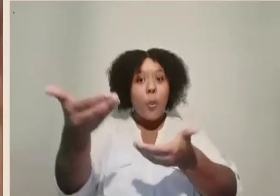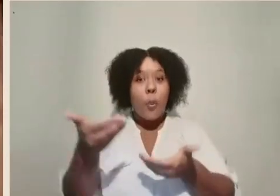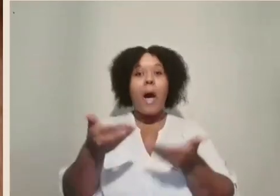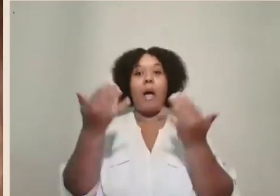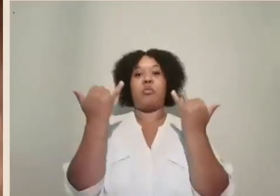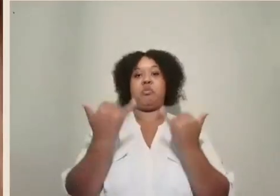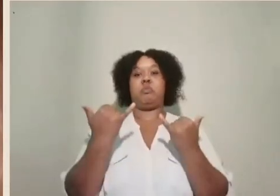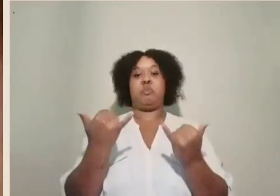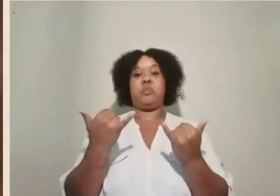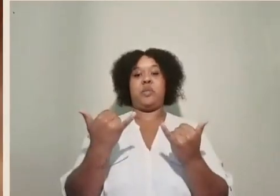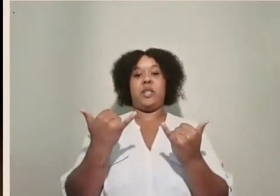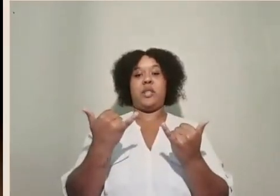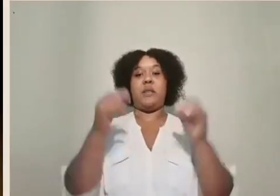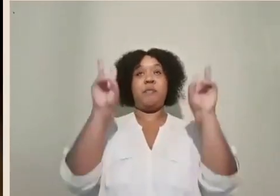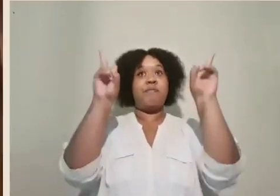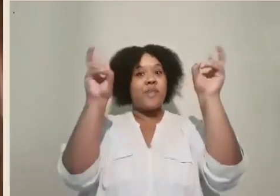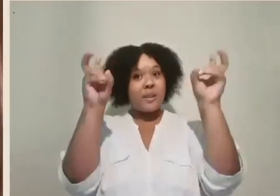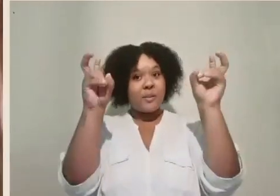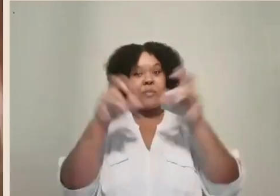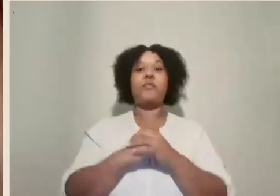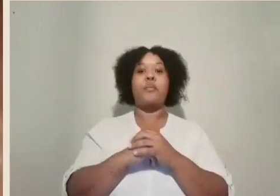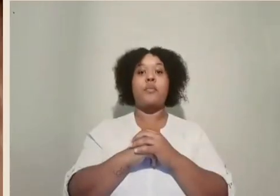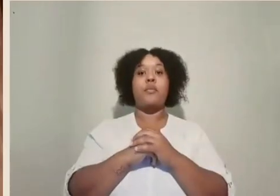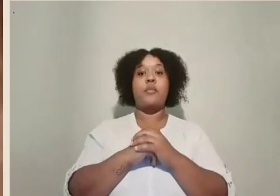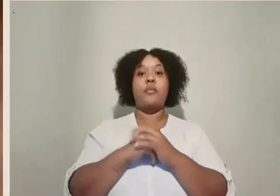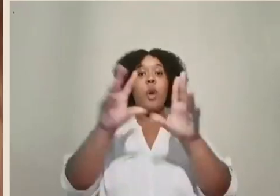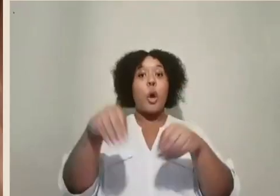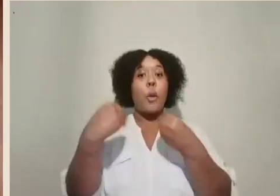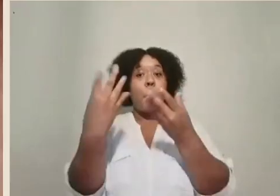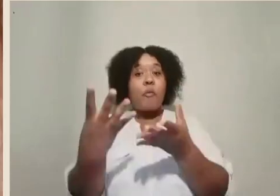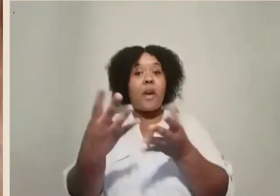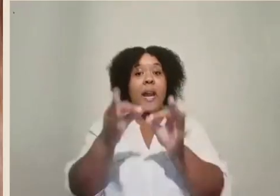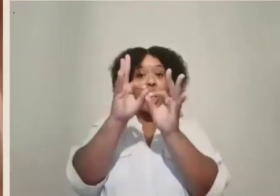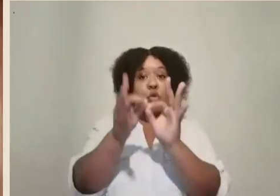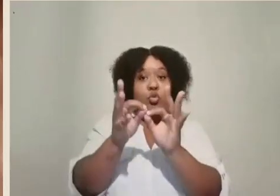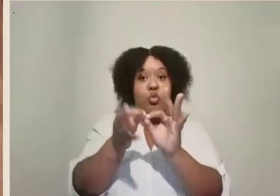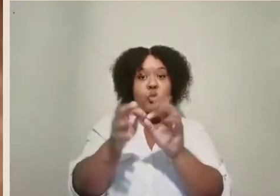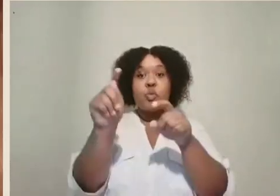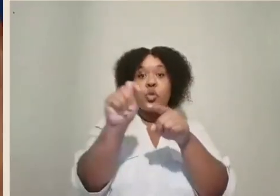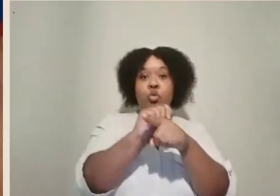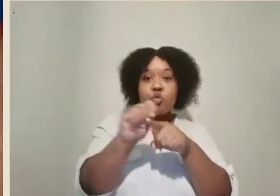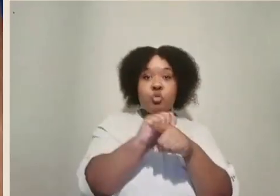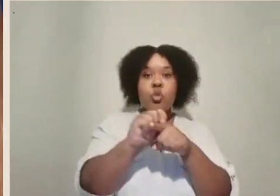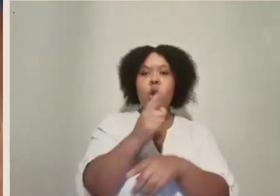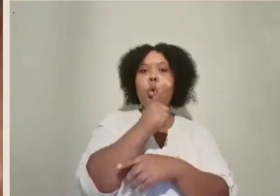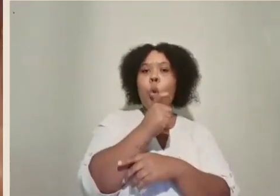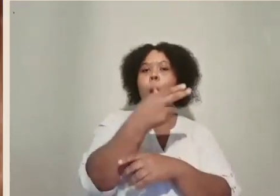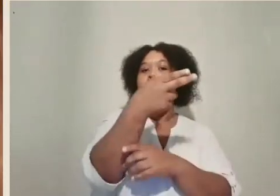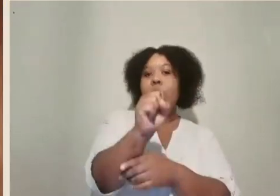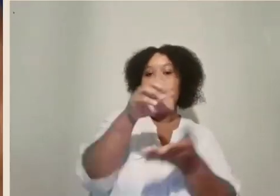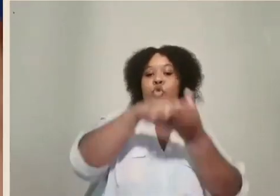today's webinar title Delivering Interpreter Training to High School